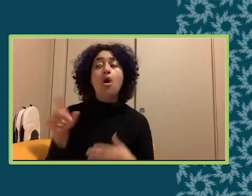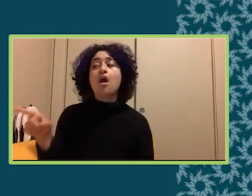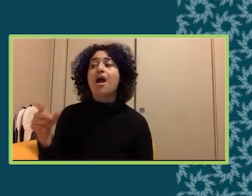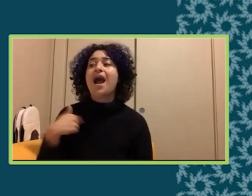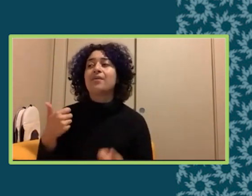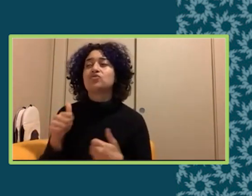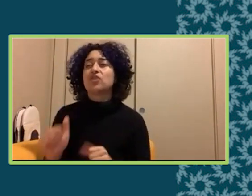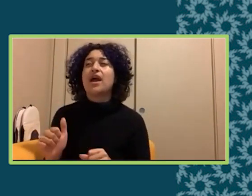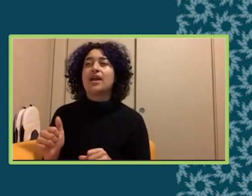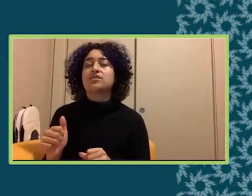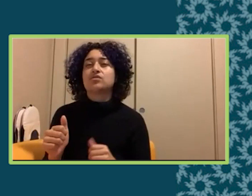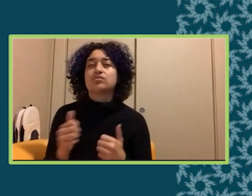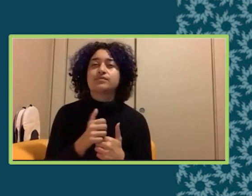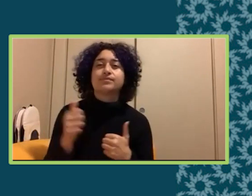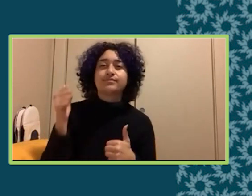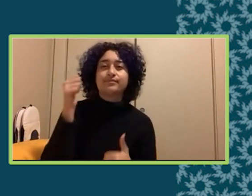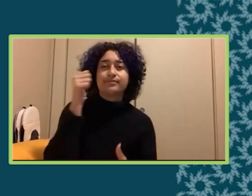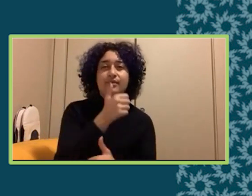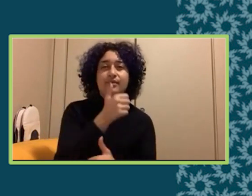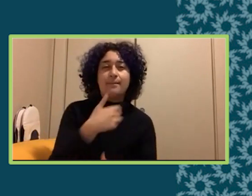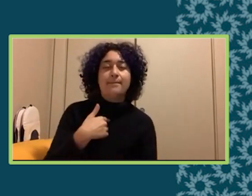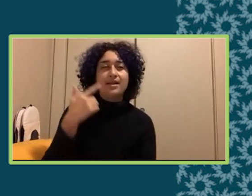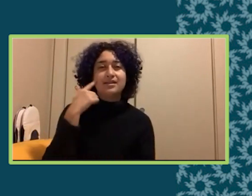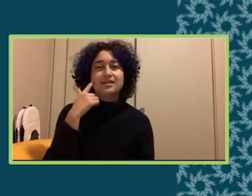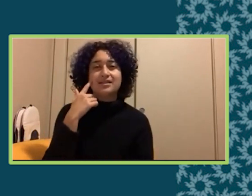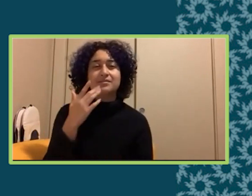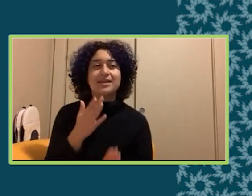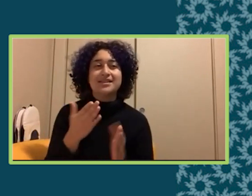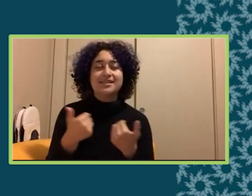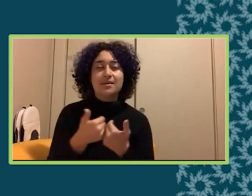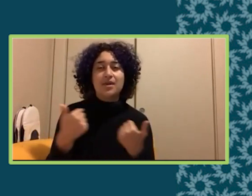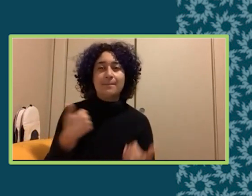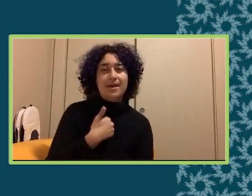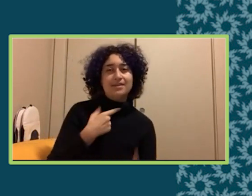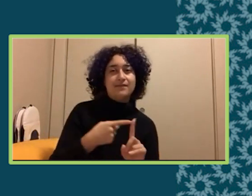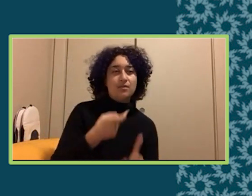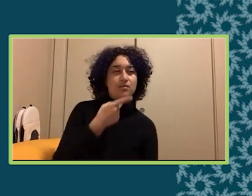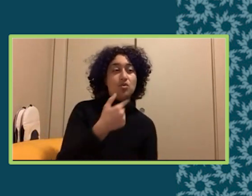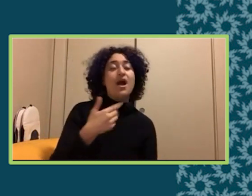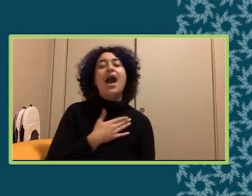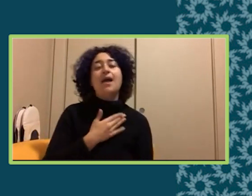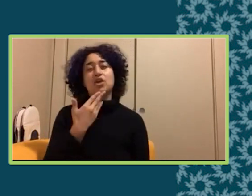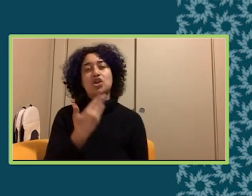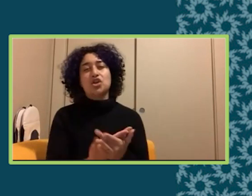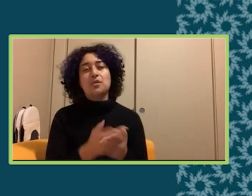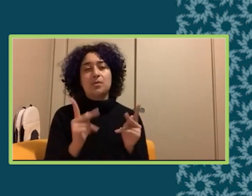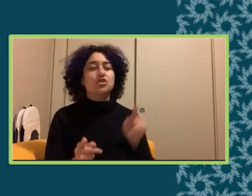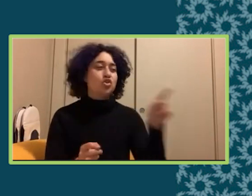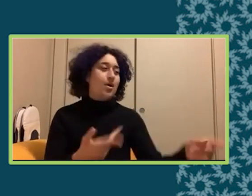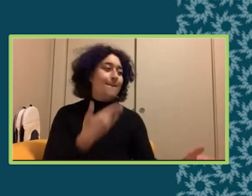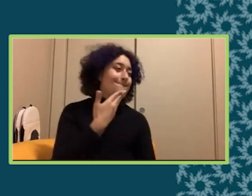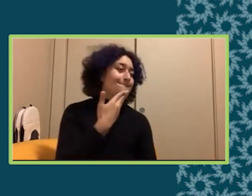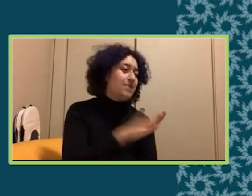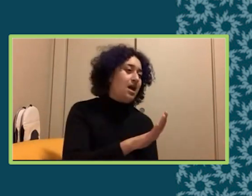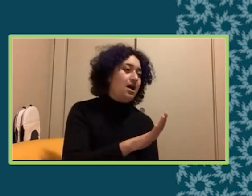of self by separating myself from you. I'm the good person and you're the bad person. And